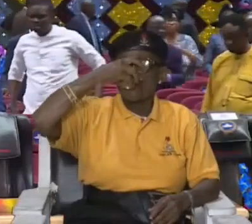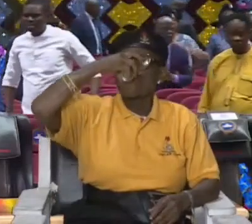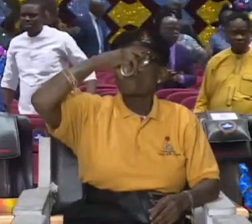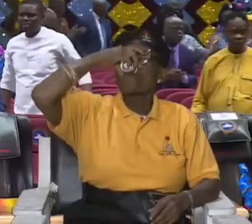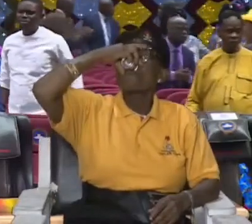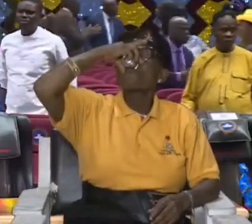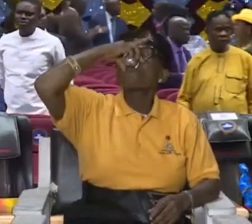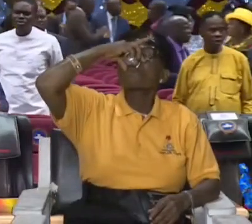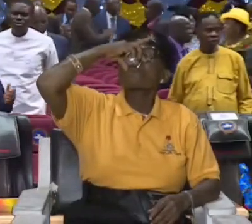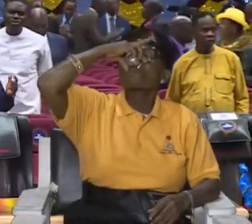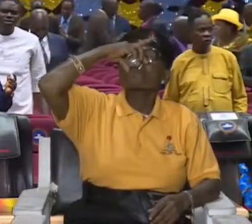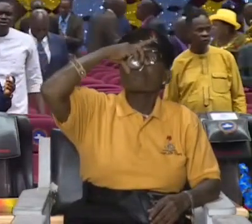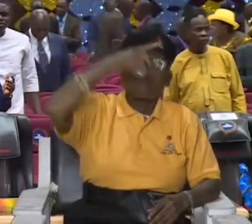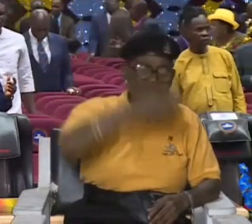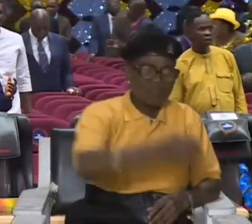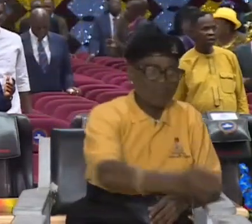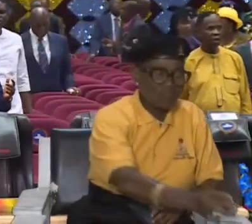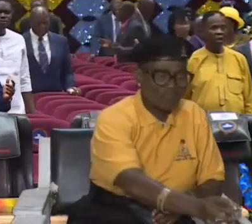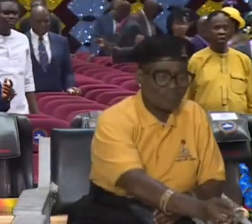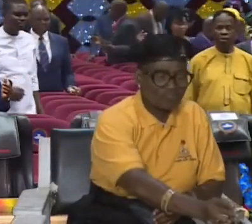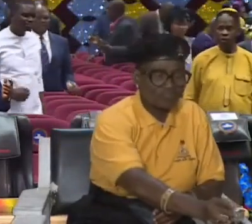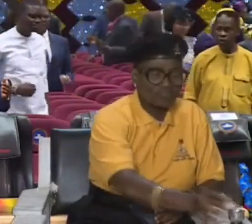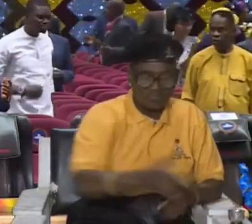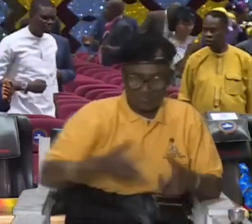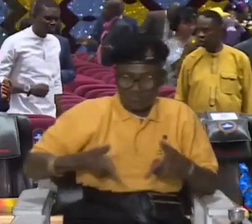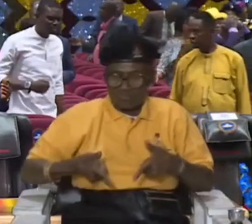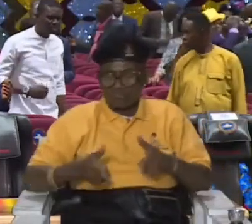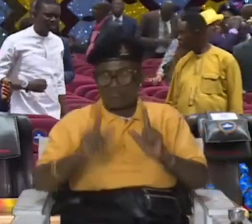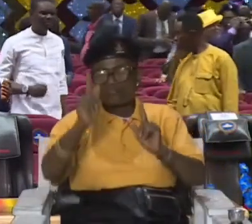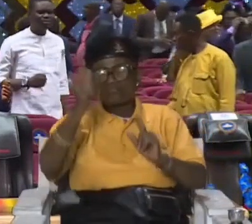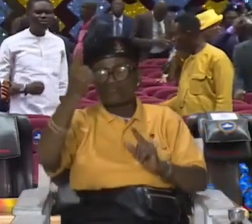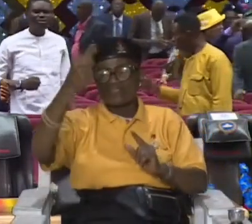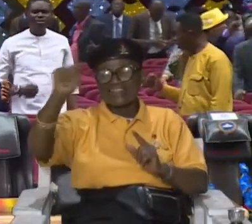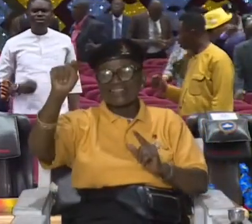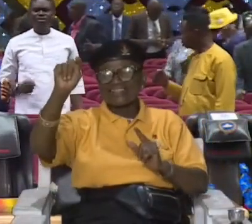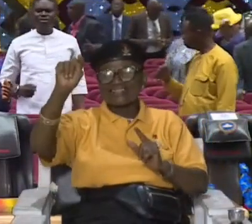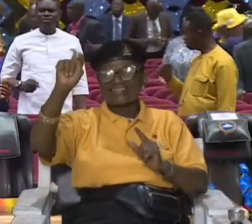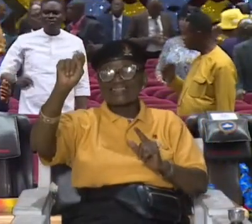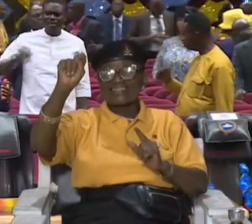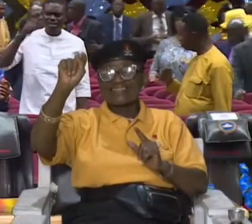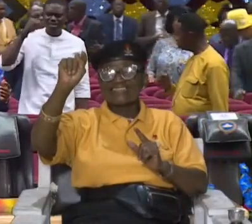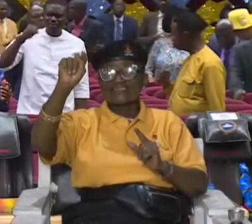Let the fire of the Holy Spirit fall mightily on me tonight.